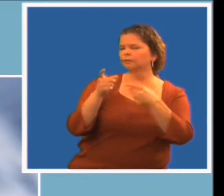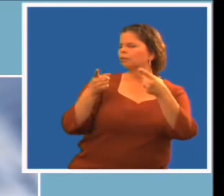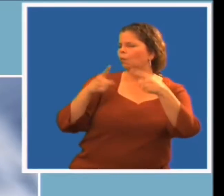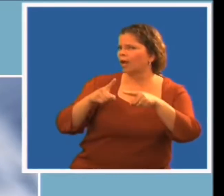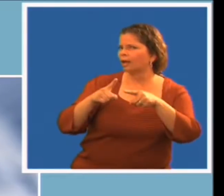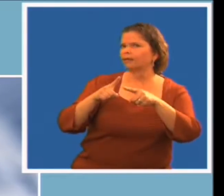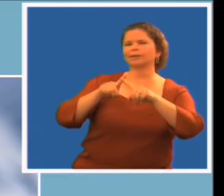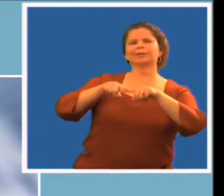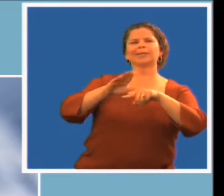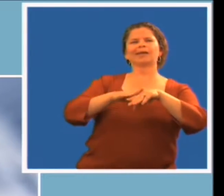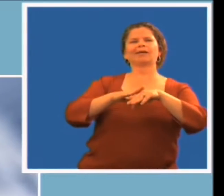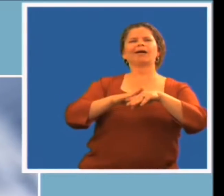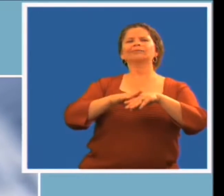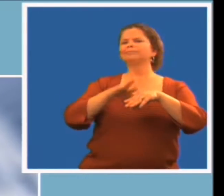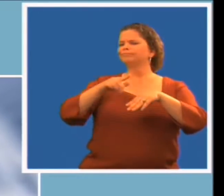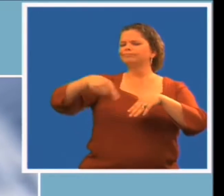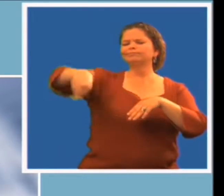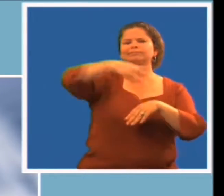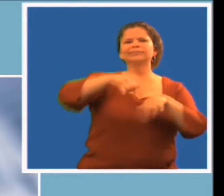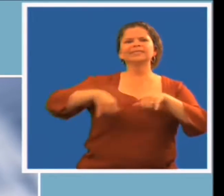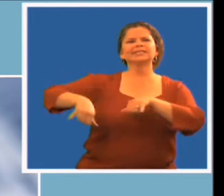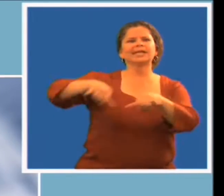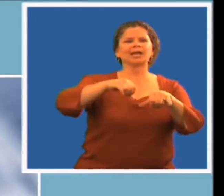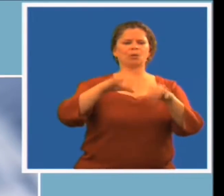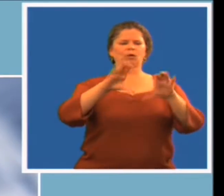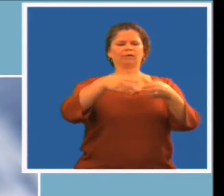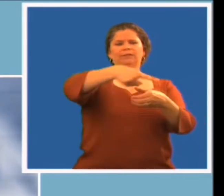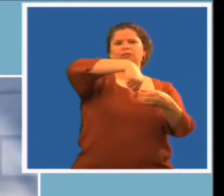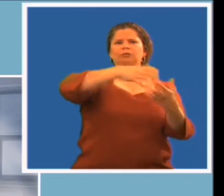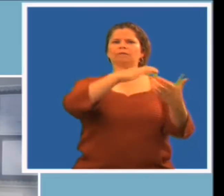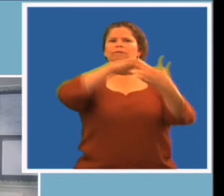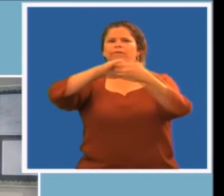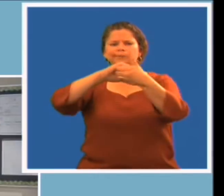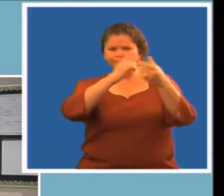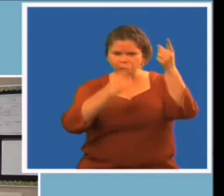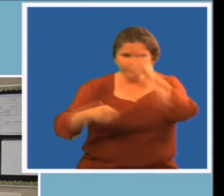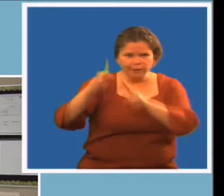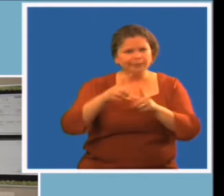compliance dates vary depending on the standard or sector involved.